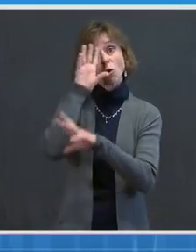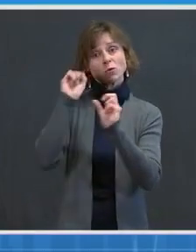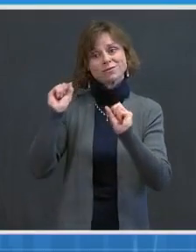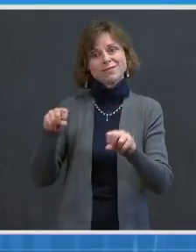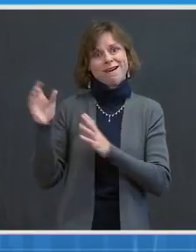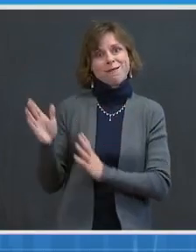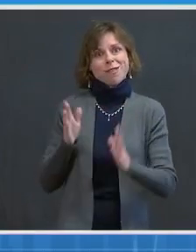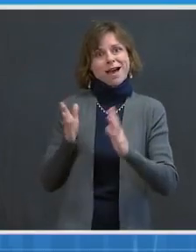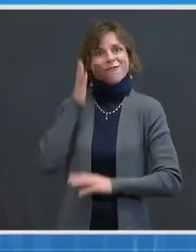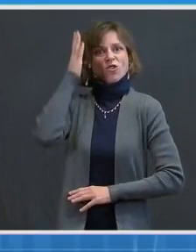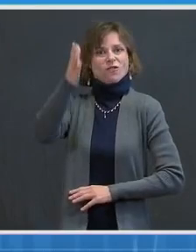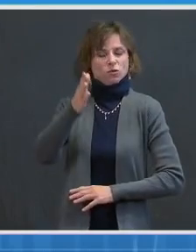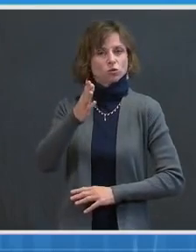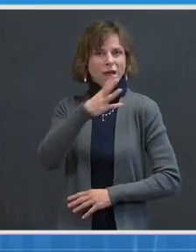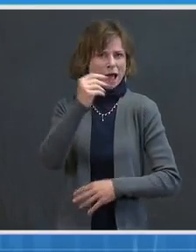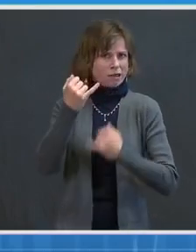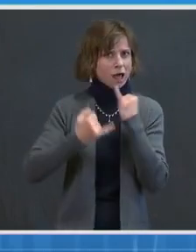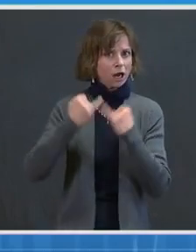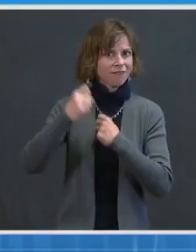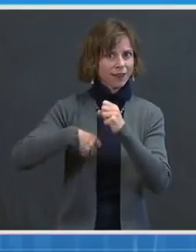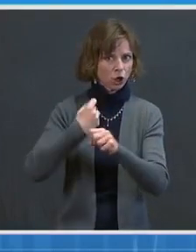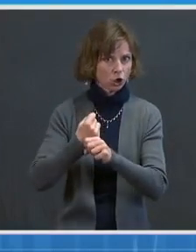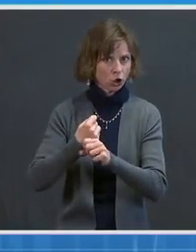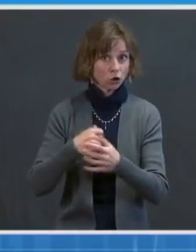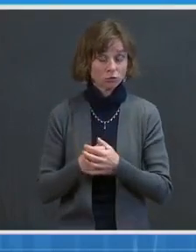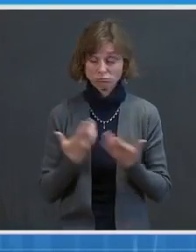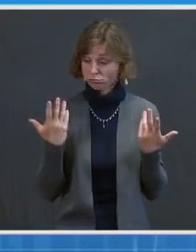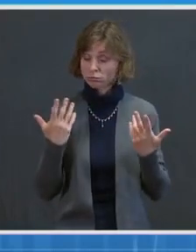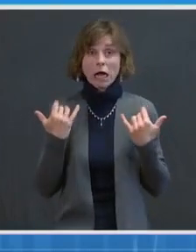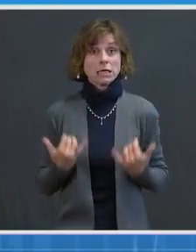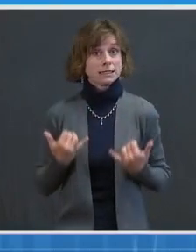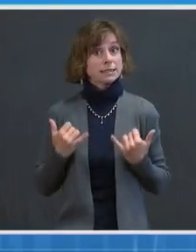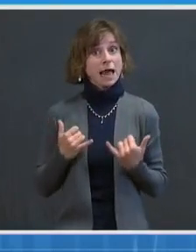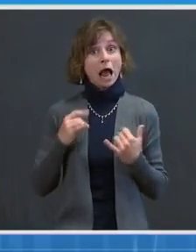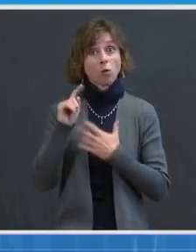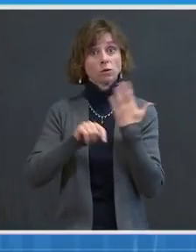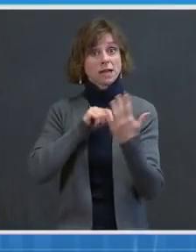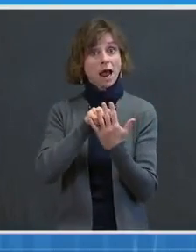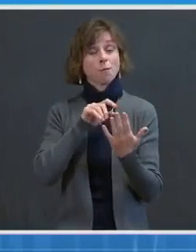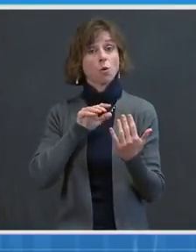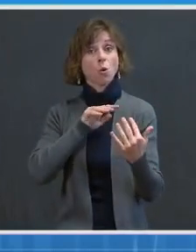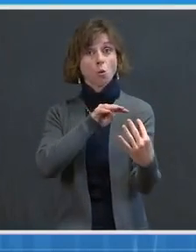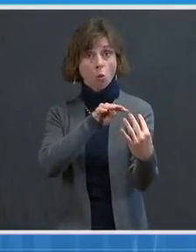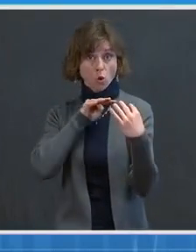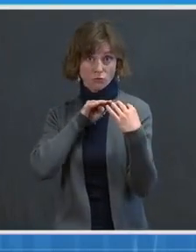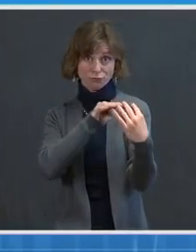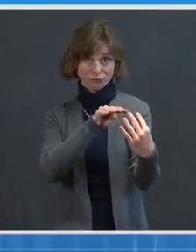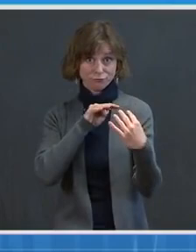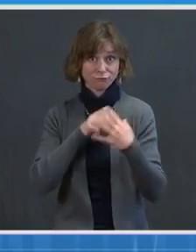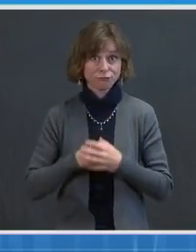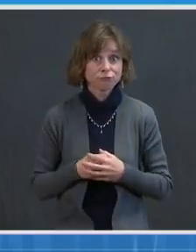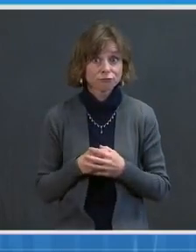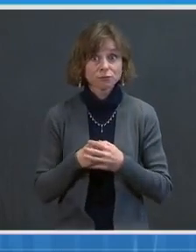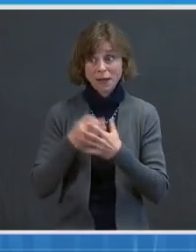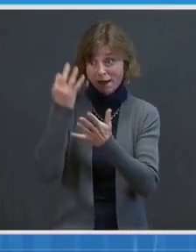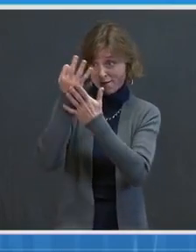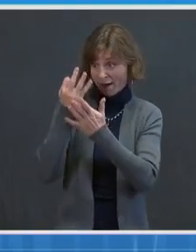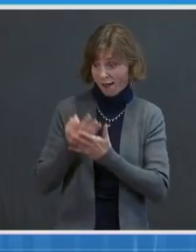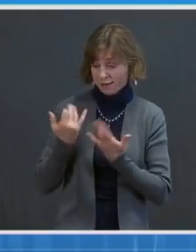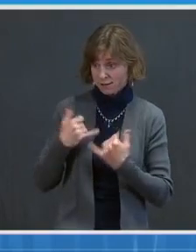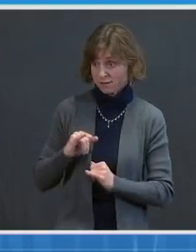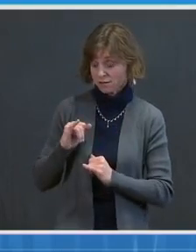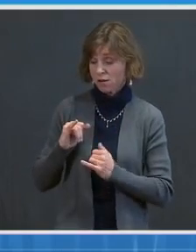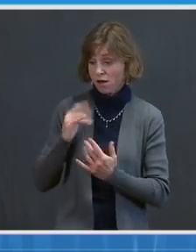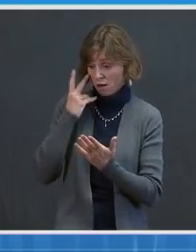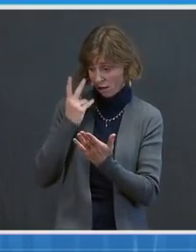part of the year. This is wartime, and as facts still emerge, it gives us maximum